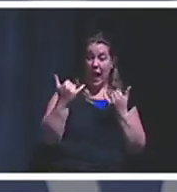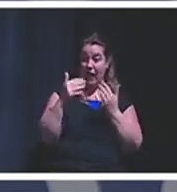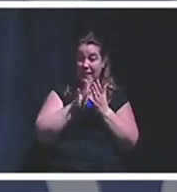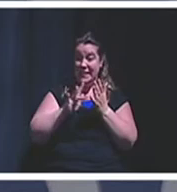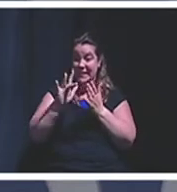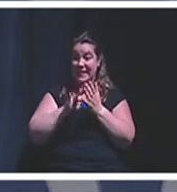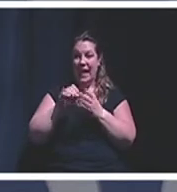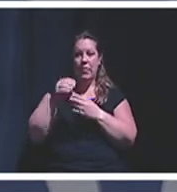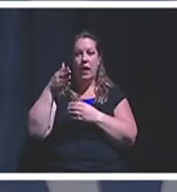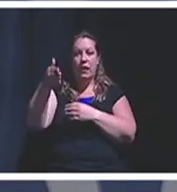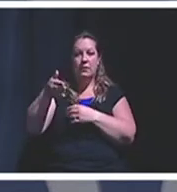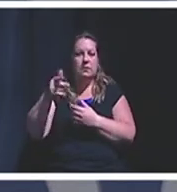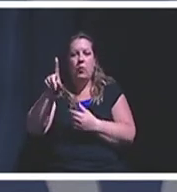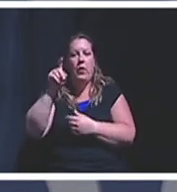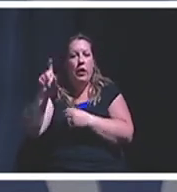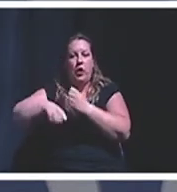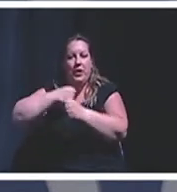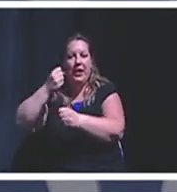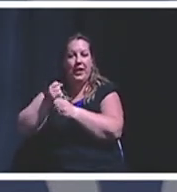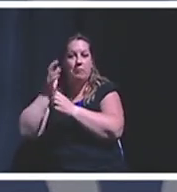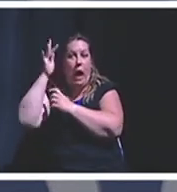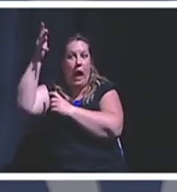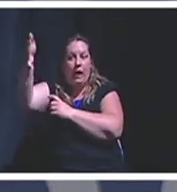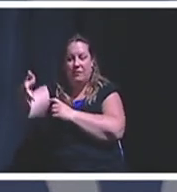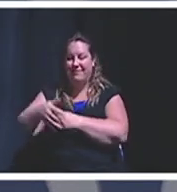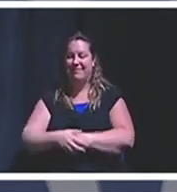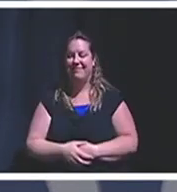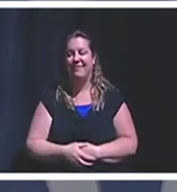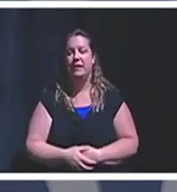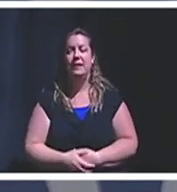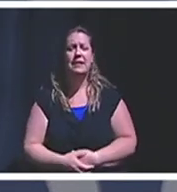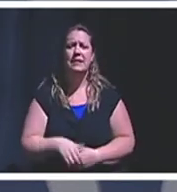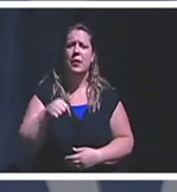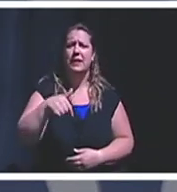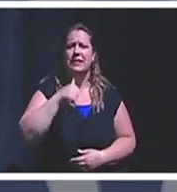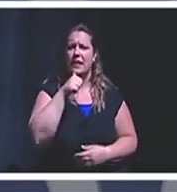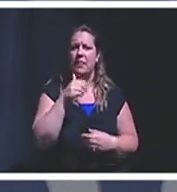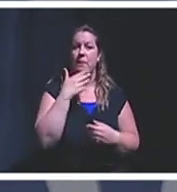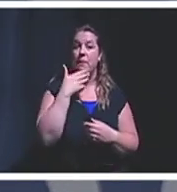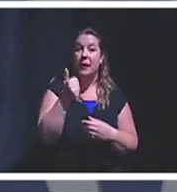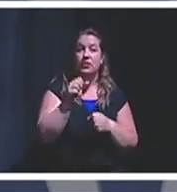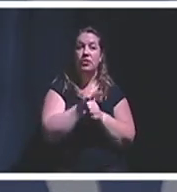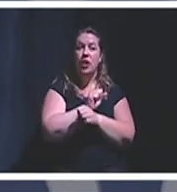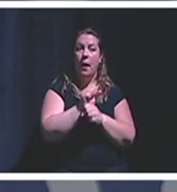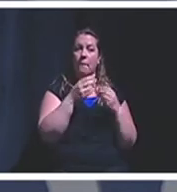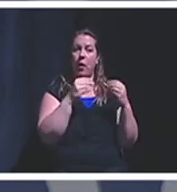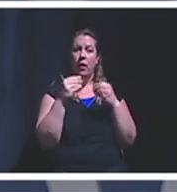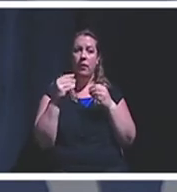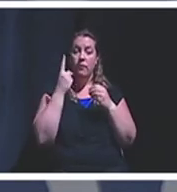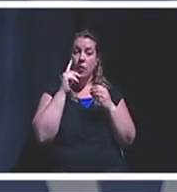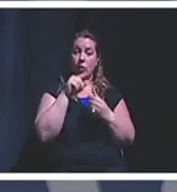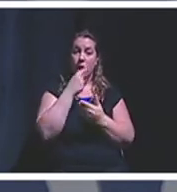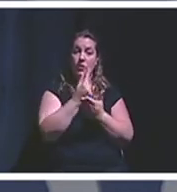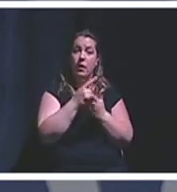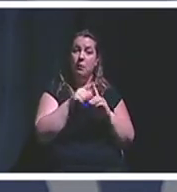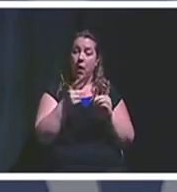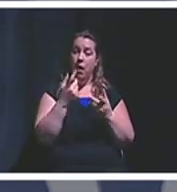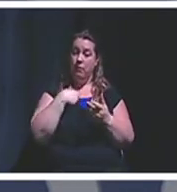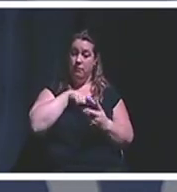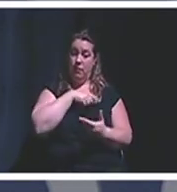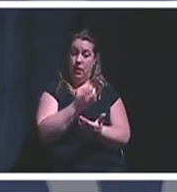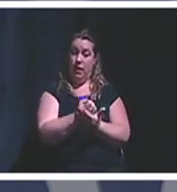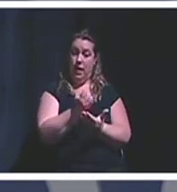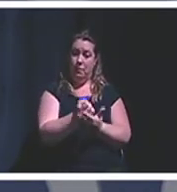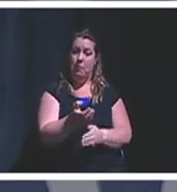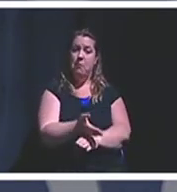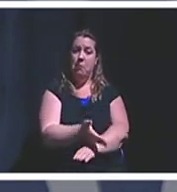It is common knowledge that this is not the best job market for graduates. However, the economy is improving. The